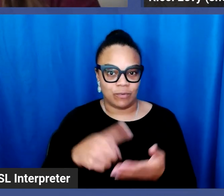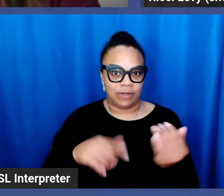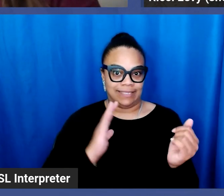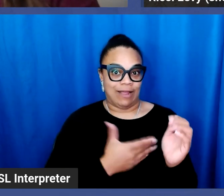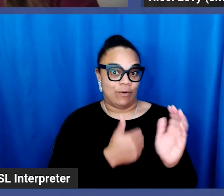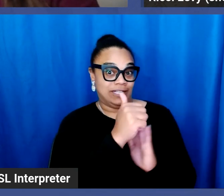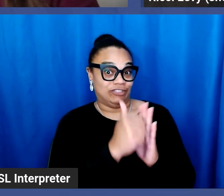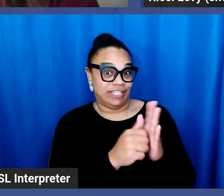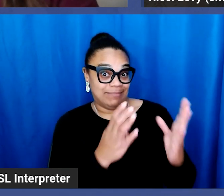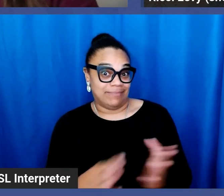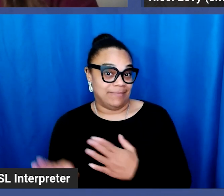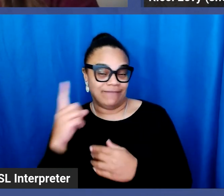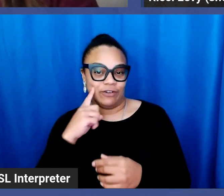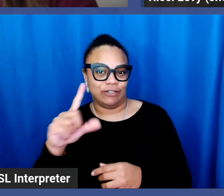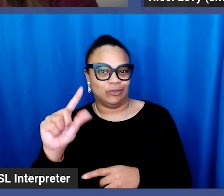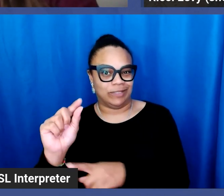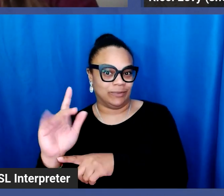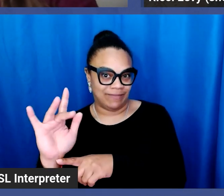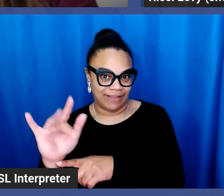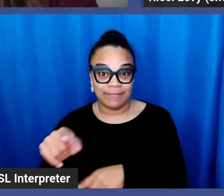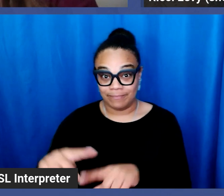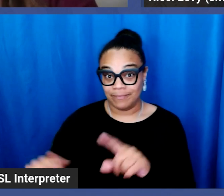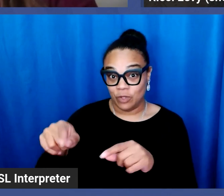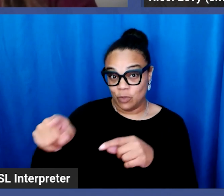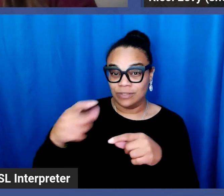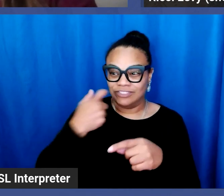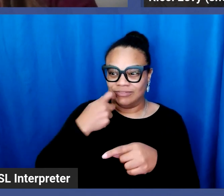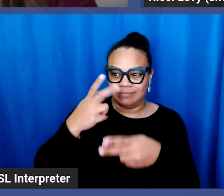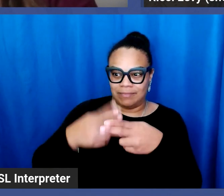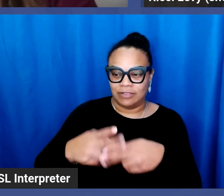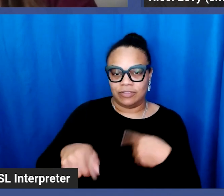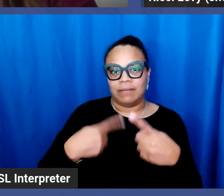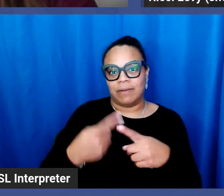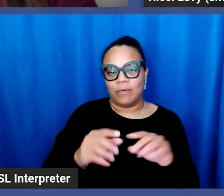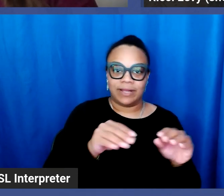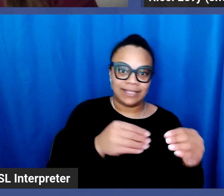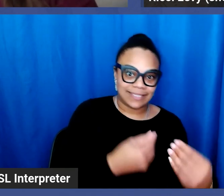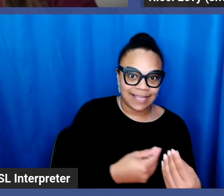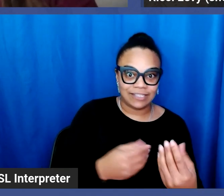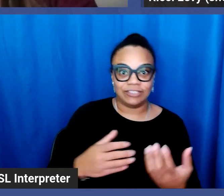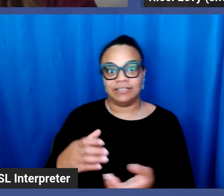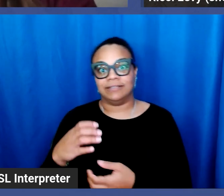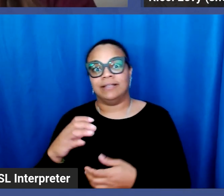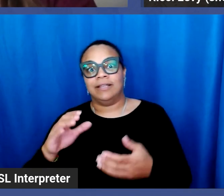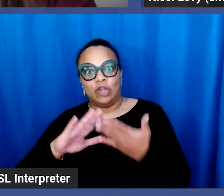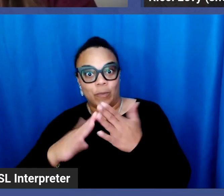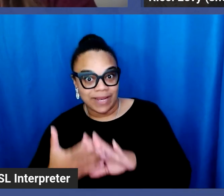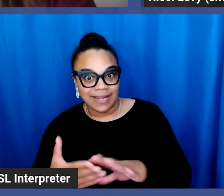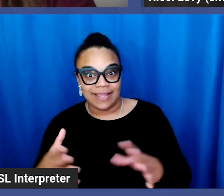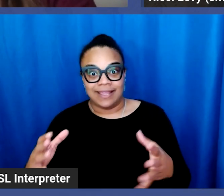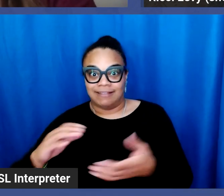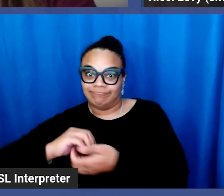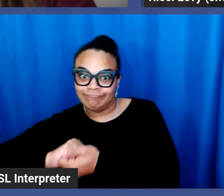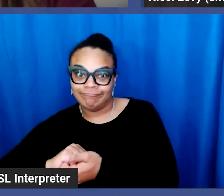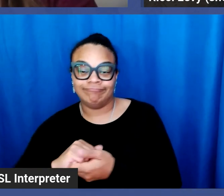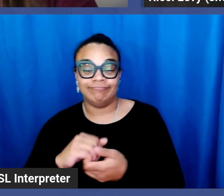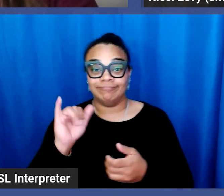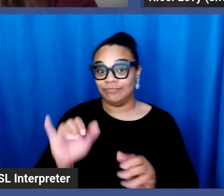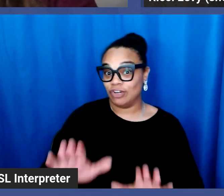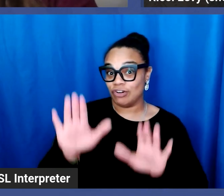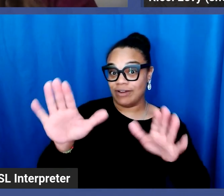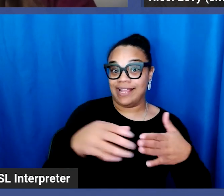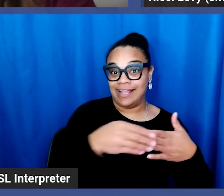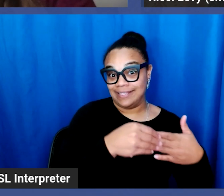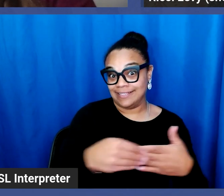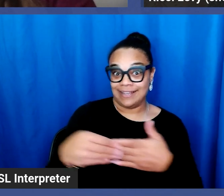2025. But you mentioned organizations and building coalition and building community. And so that's an excellent segue to take us to